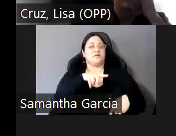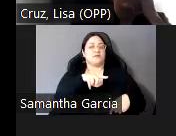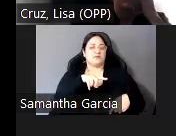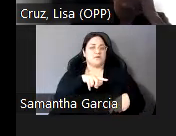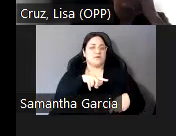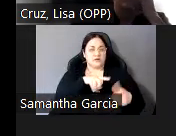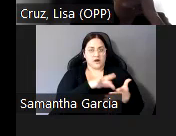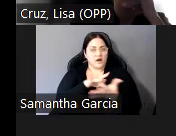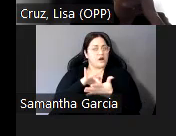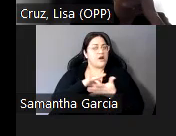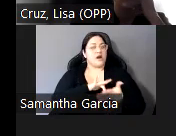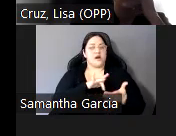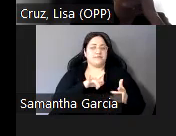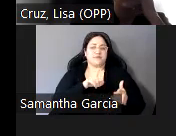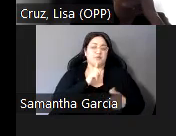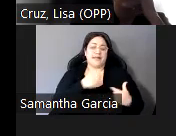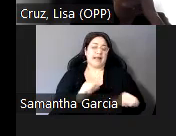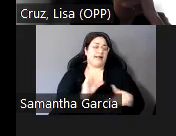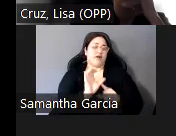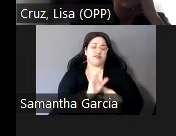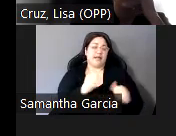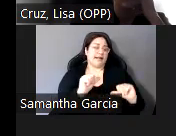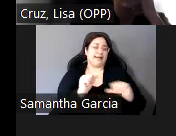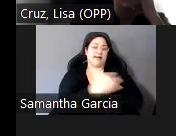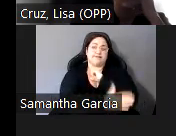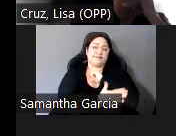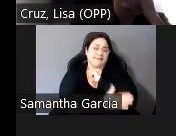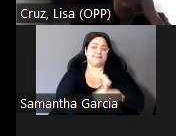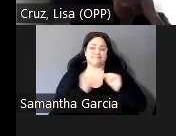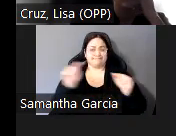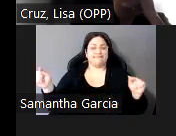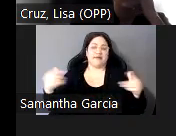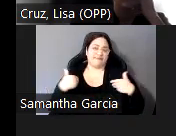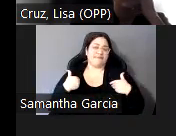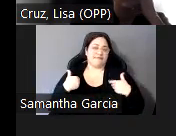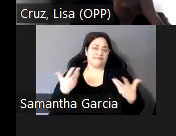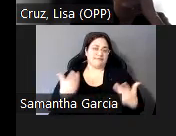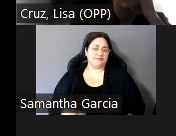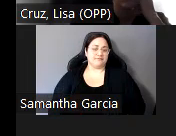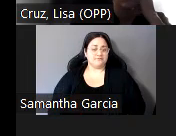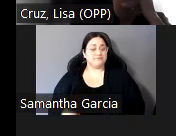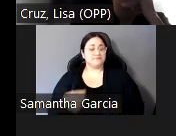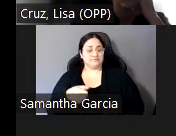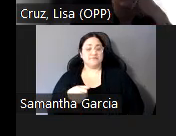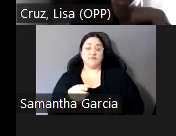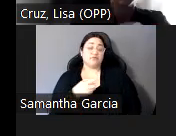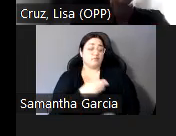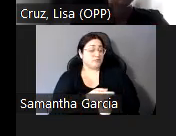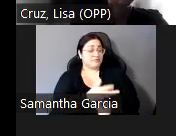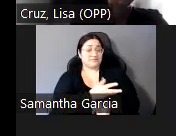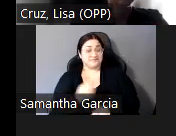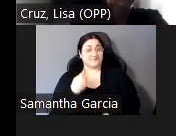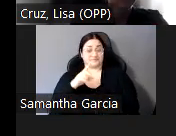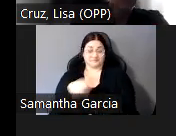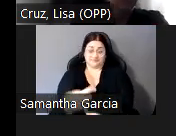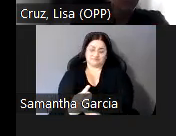Thank you. But yeah, I think it's important to always keep in mind that this is rarely a one-person operation that's doing this. It's